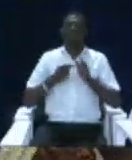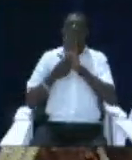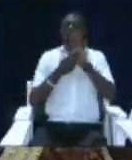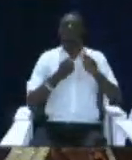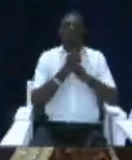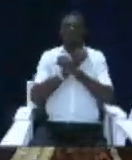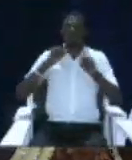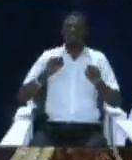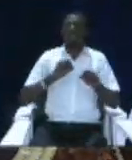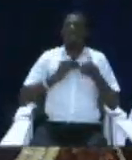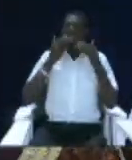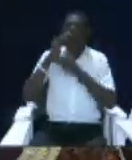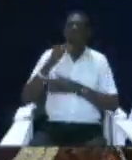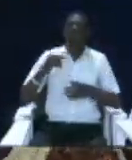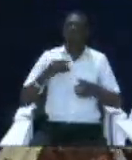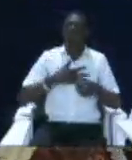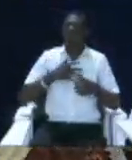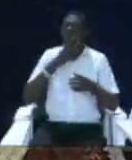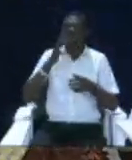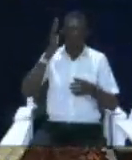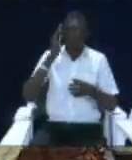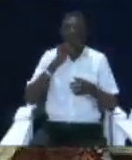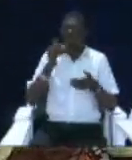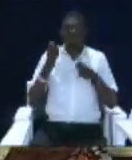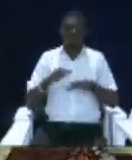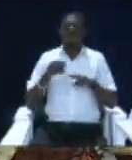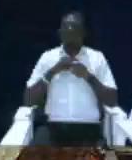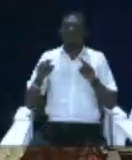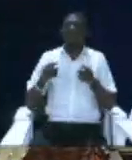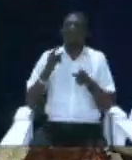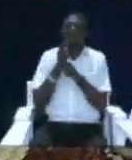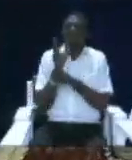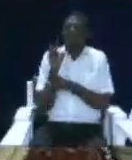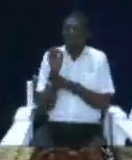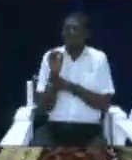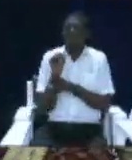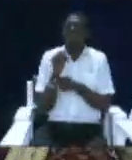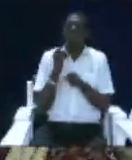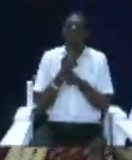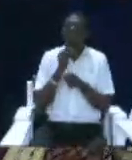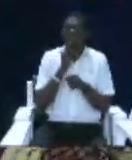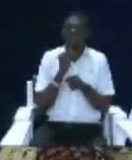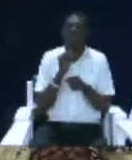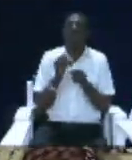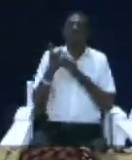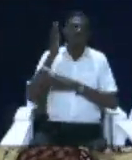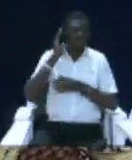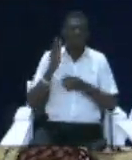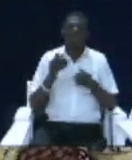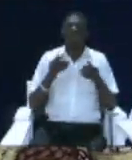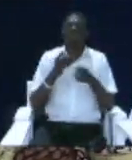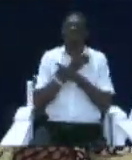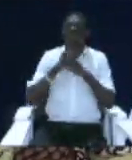salvation. I told God that my mother will not die. She's just 70. She's not yet old. God revived